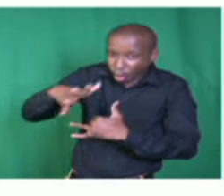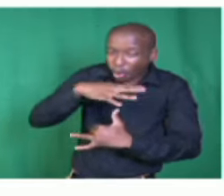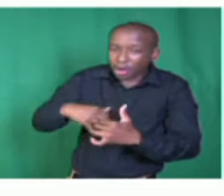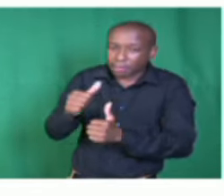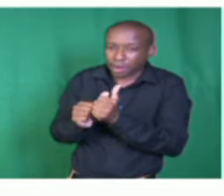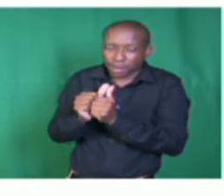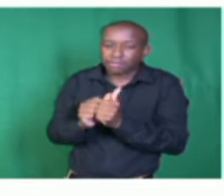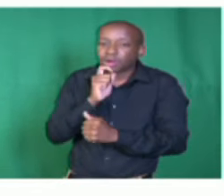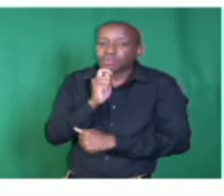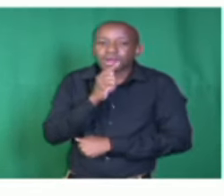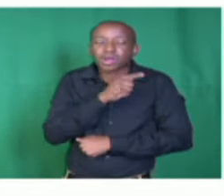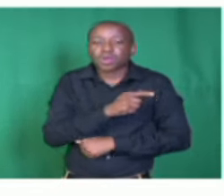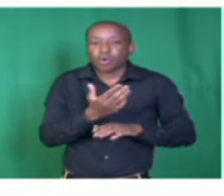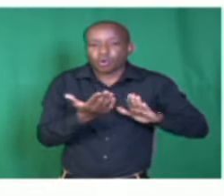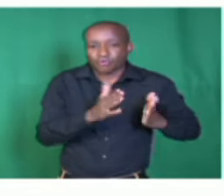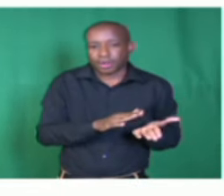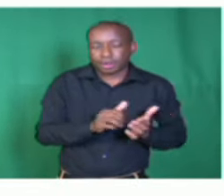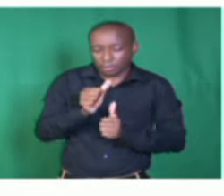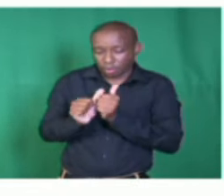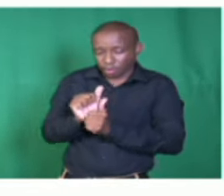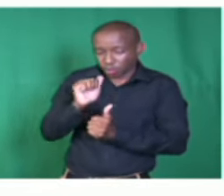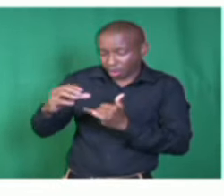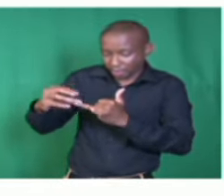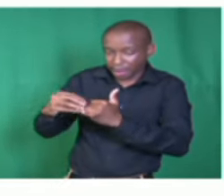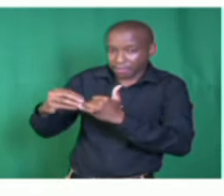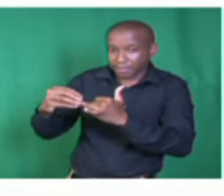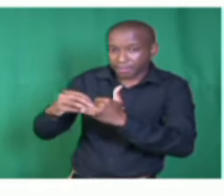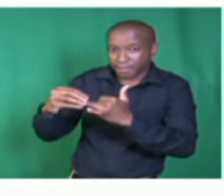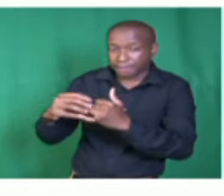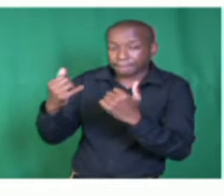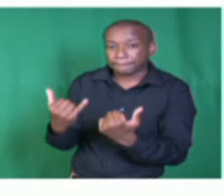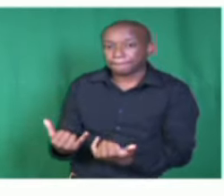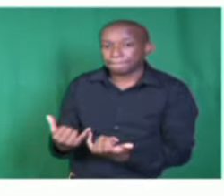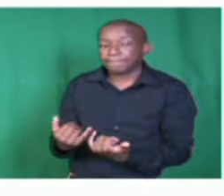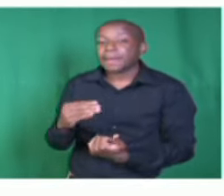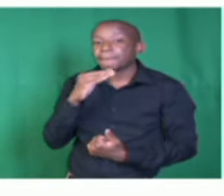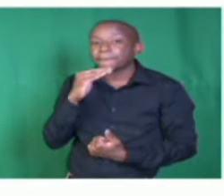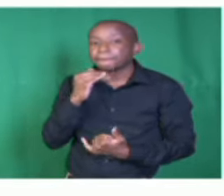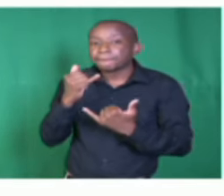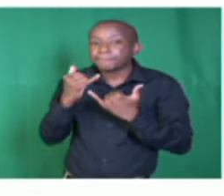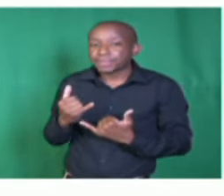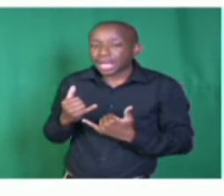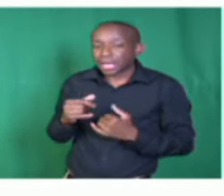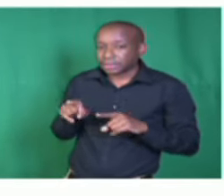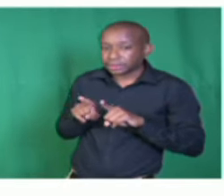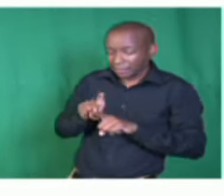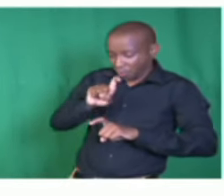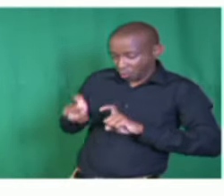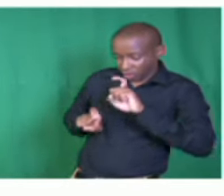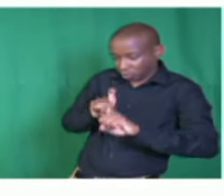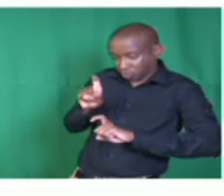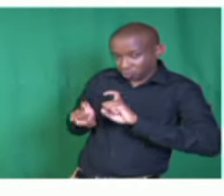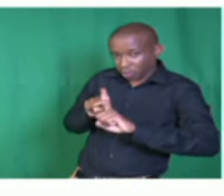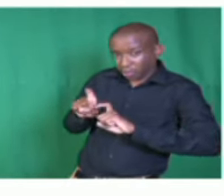if she had married seven brothers. So this was the presented scenario. So a